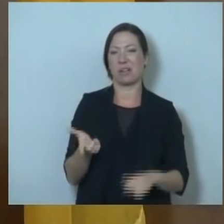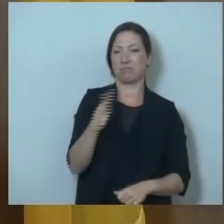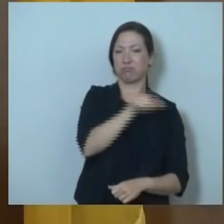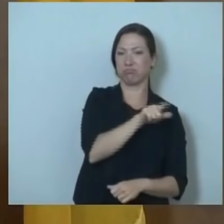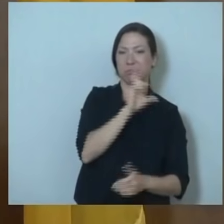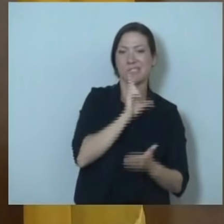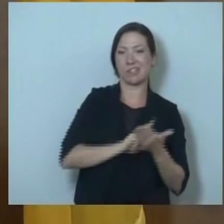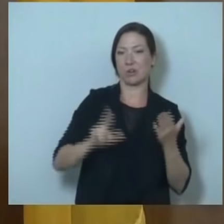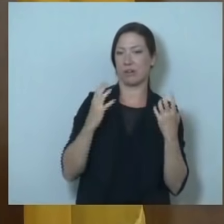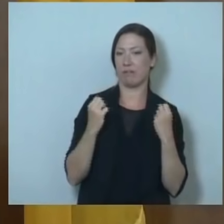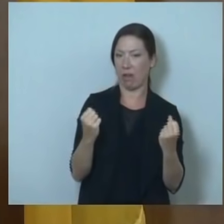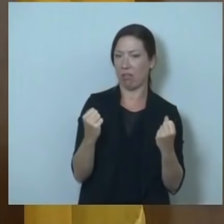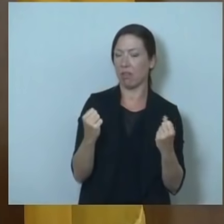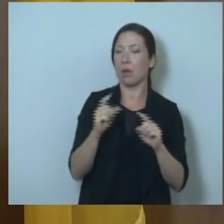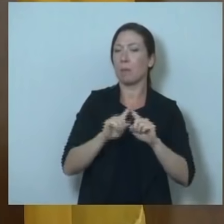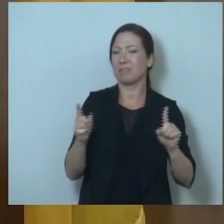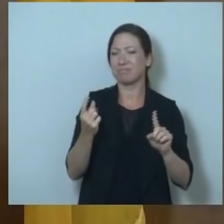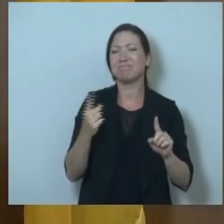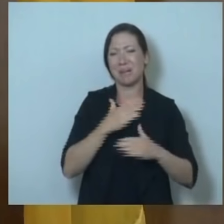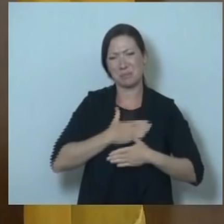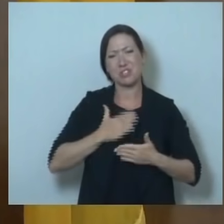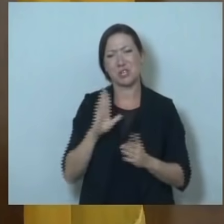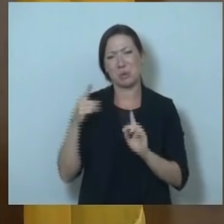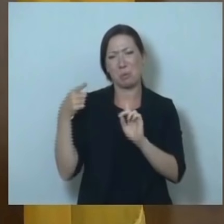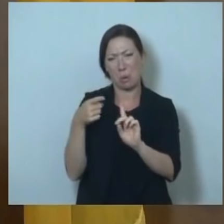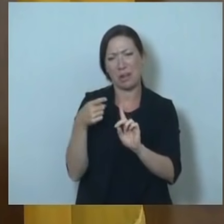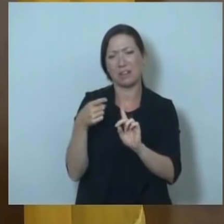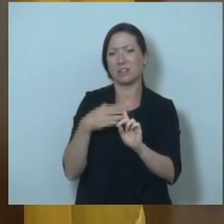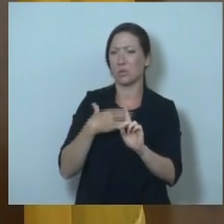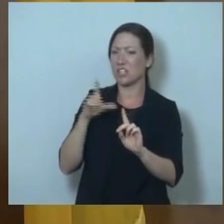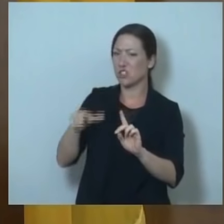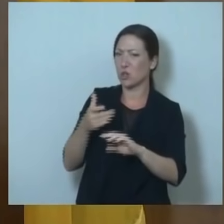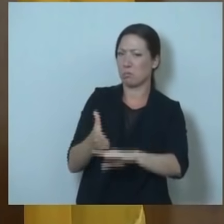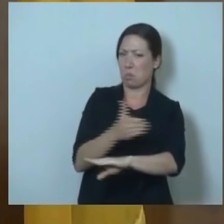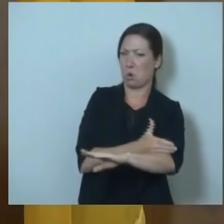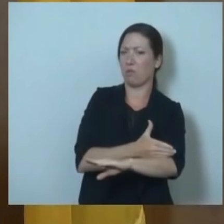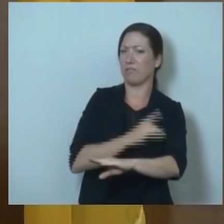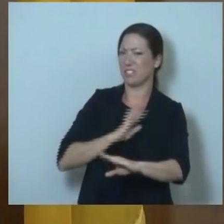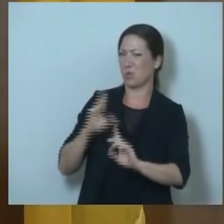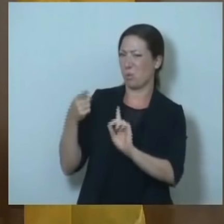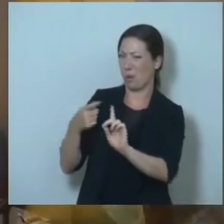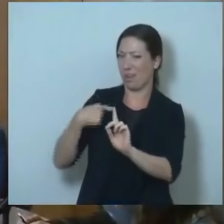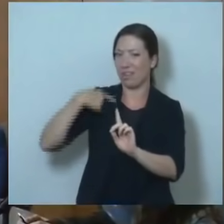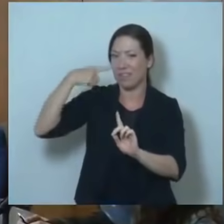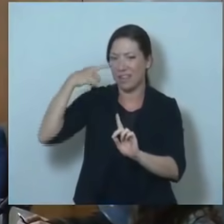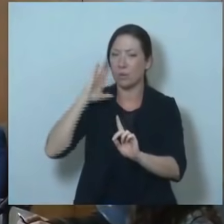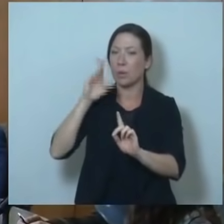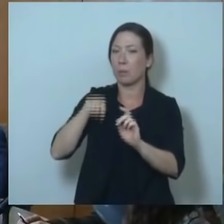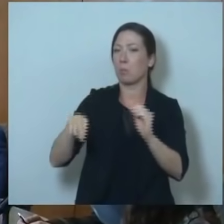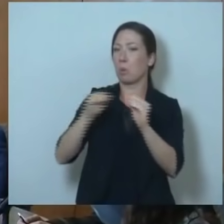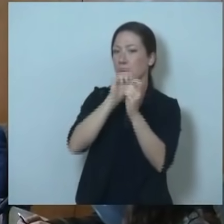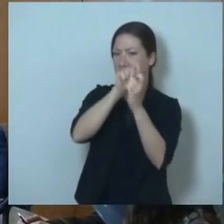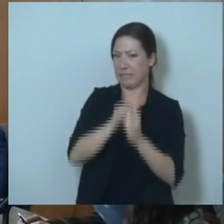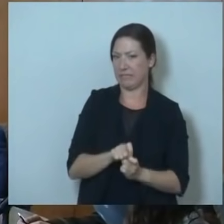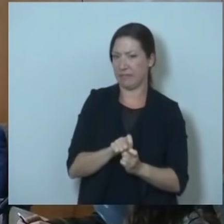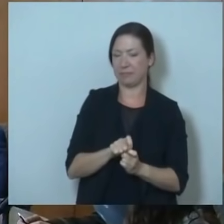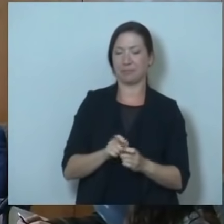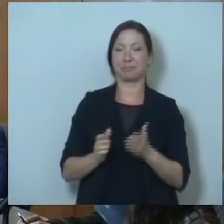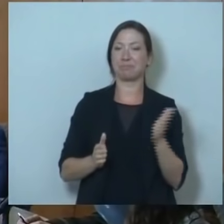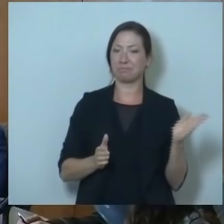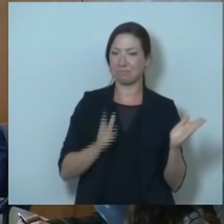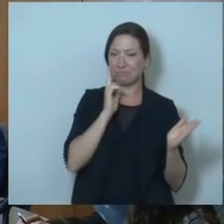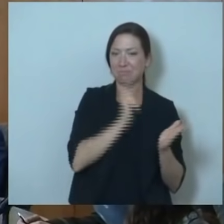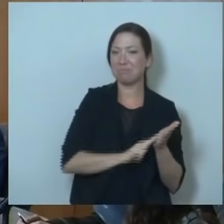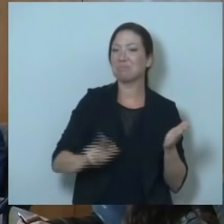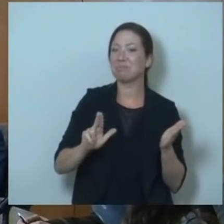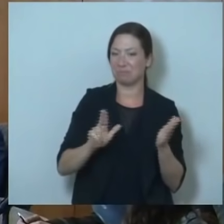appreciate the point that you're making. We should do better, I think, is your point. Maybe we can talk about some specifics. Thank you, Governor. And I completely agree with the Governor